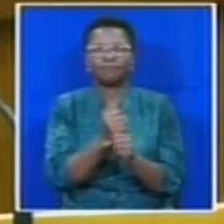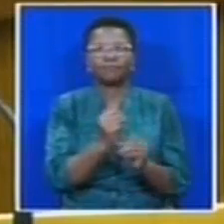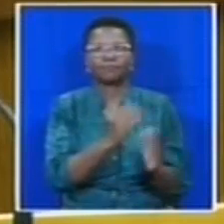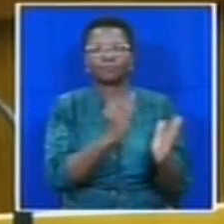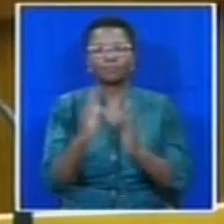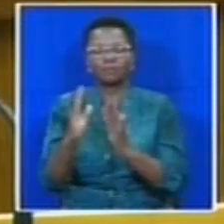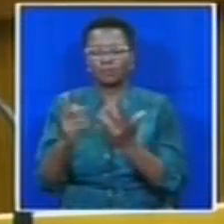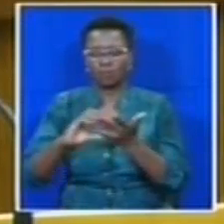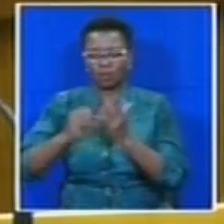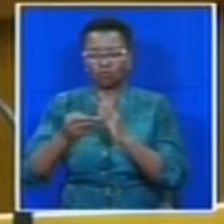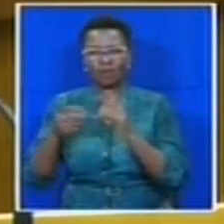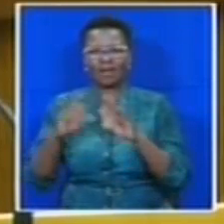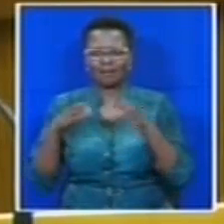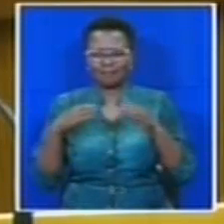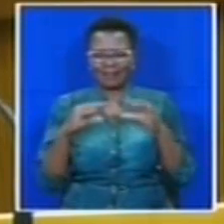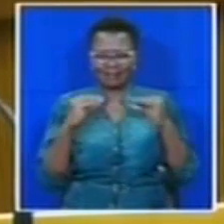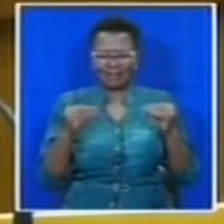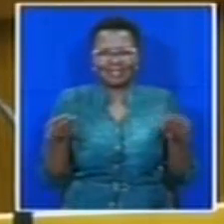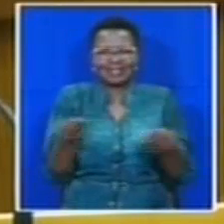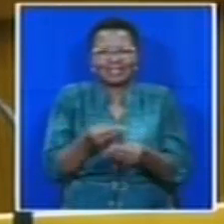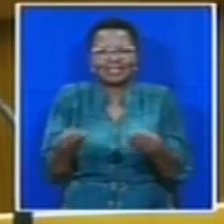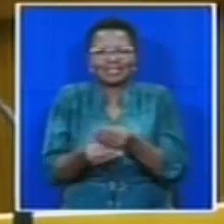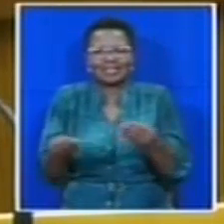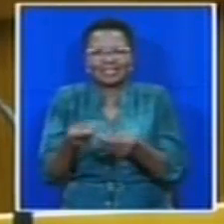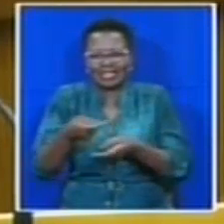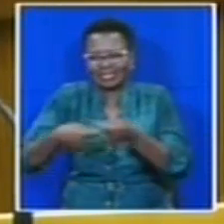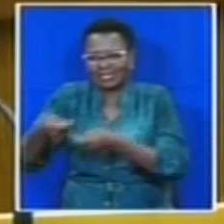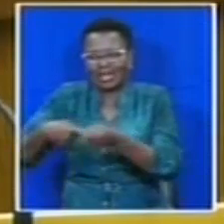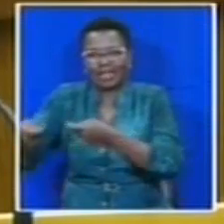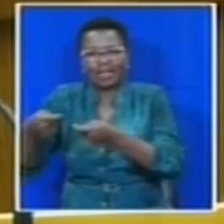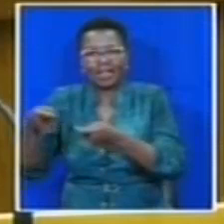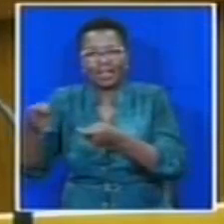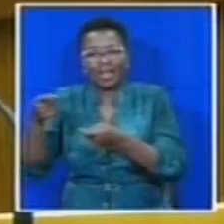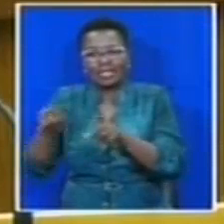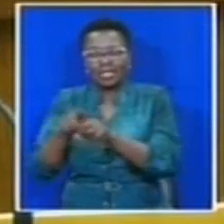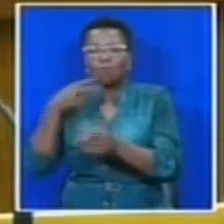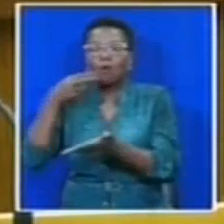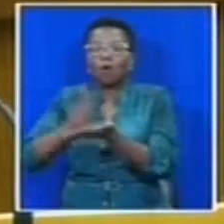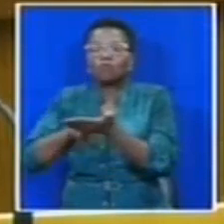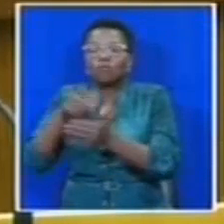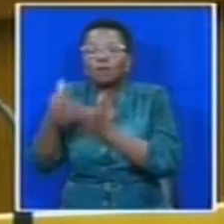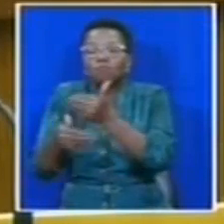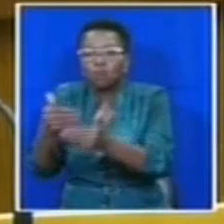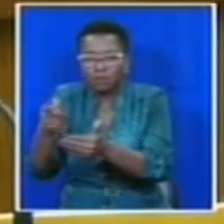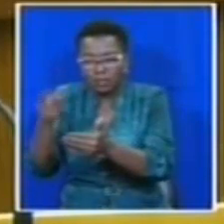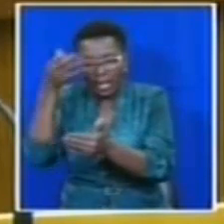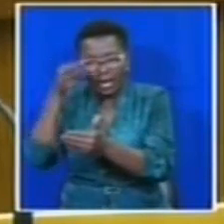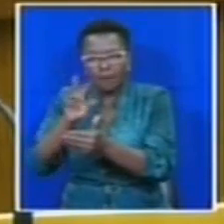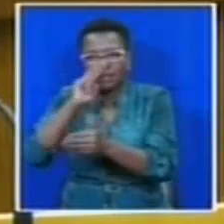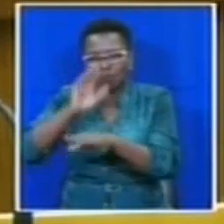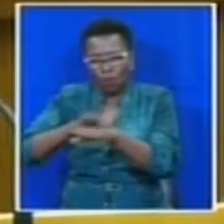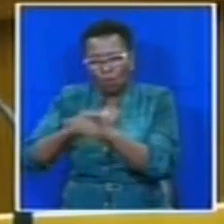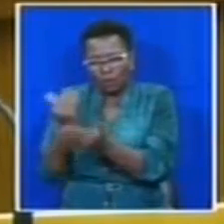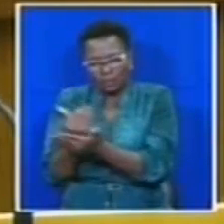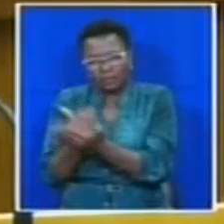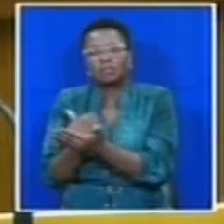to improve supply chain management and ensure greater value for money in public service delivery will continue to be prioritized